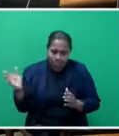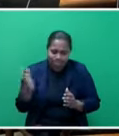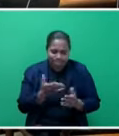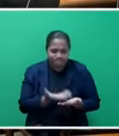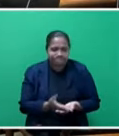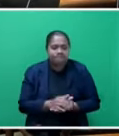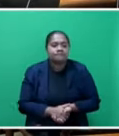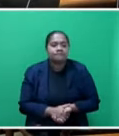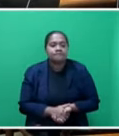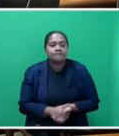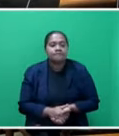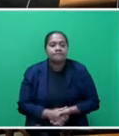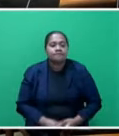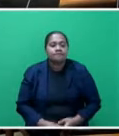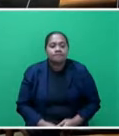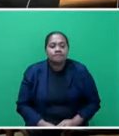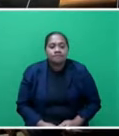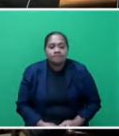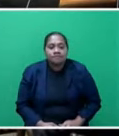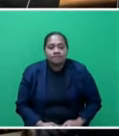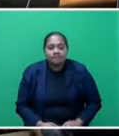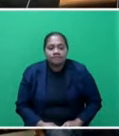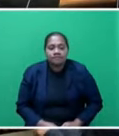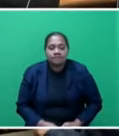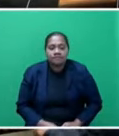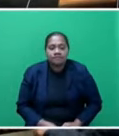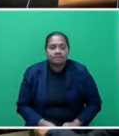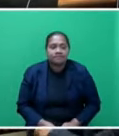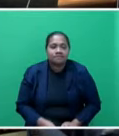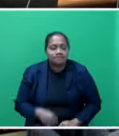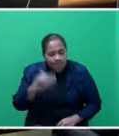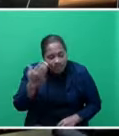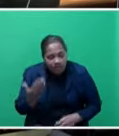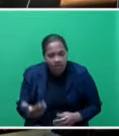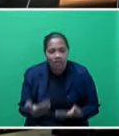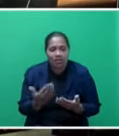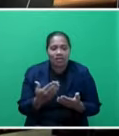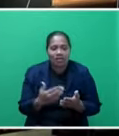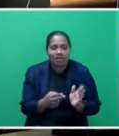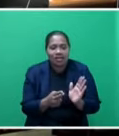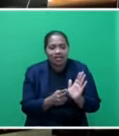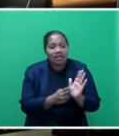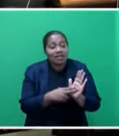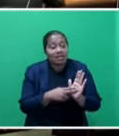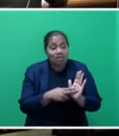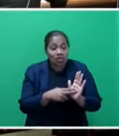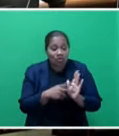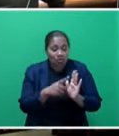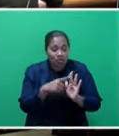Thank the Honourable Walker. Honourable Nikonowai Kula, you have the floor. Thank you, Honourable Speaker. I would like